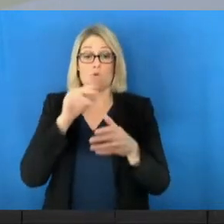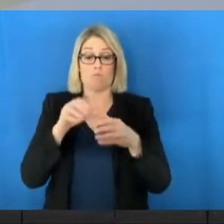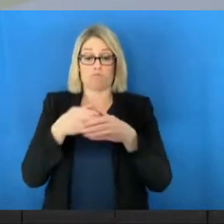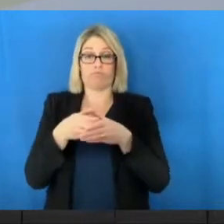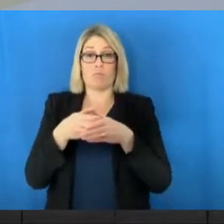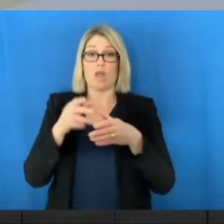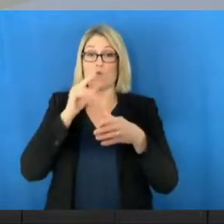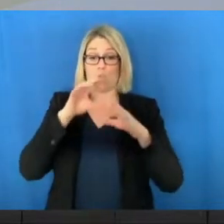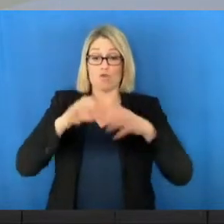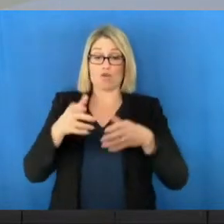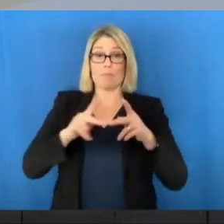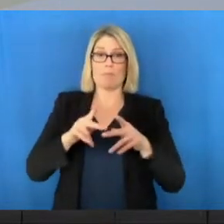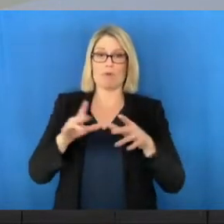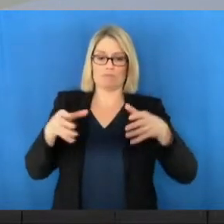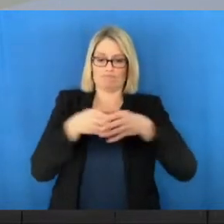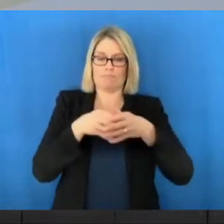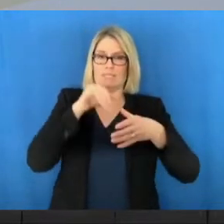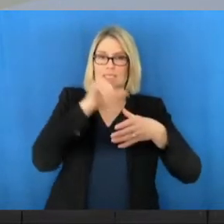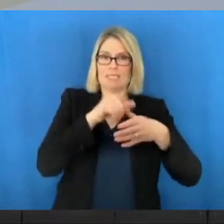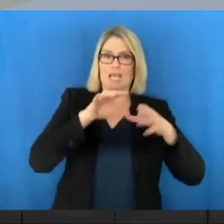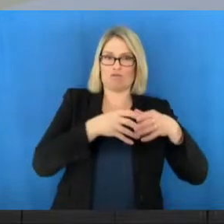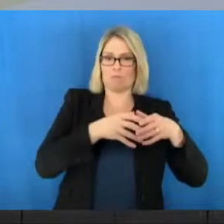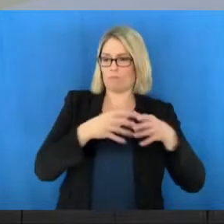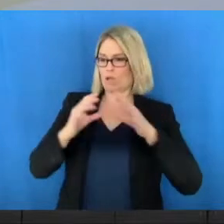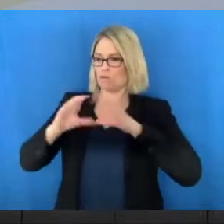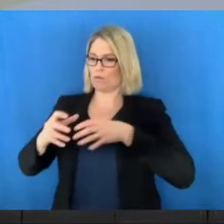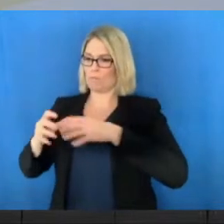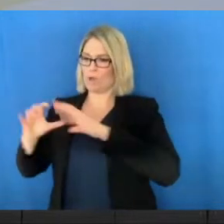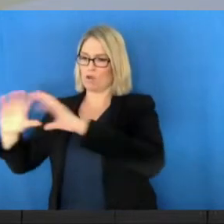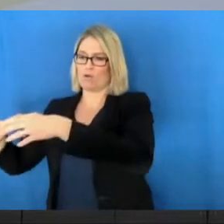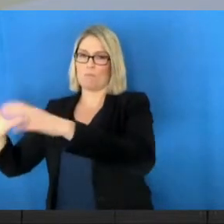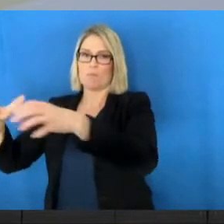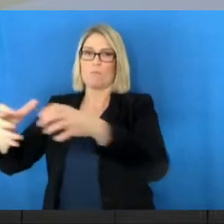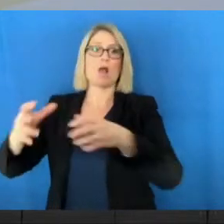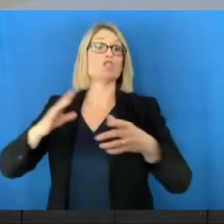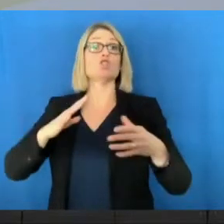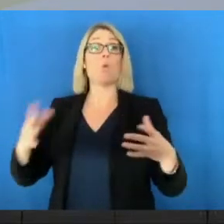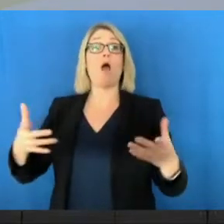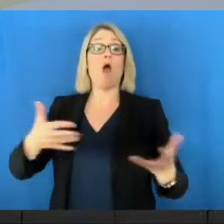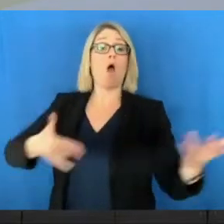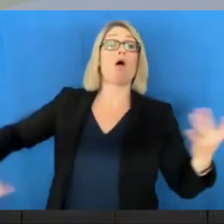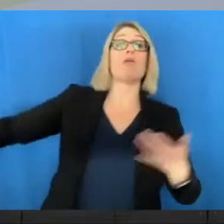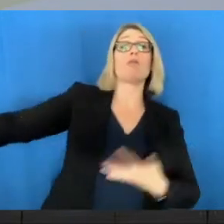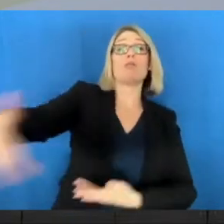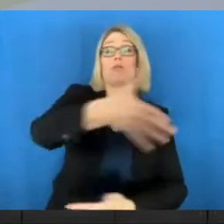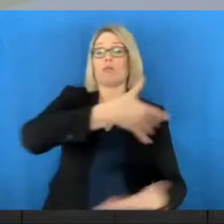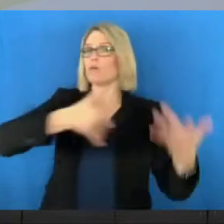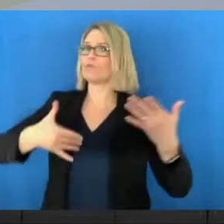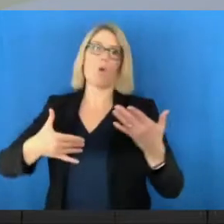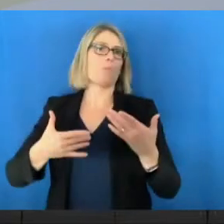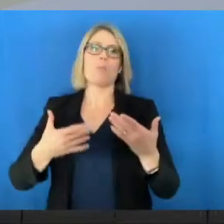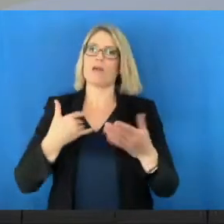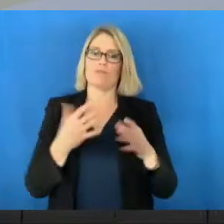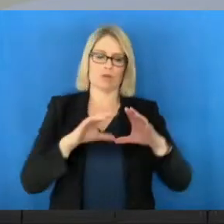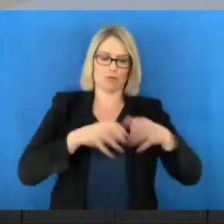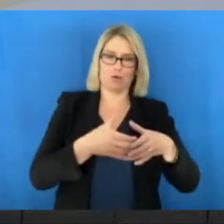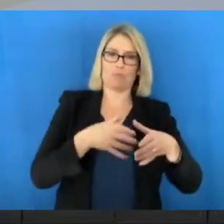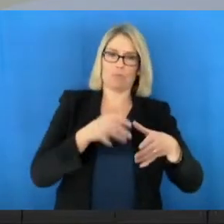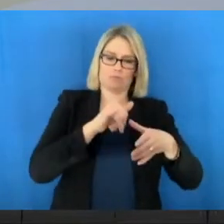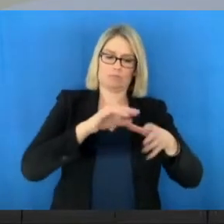in place, and that there's not mixing between the cohorts, and also